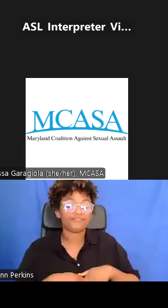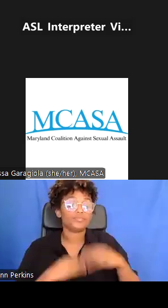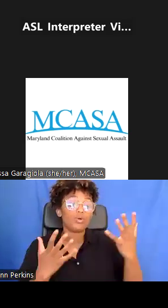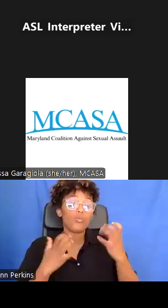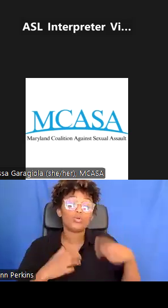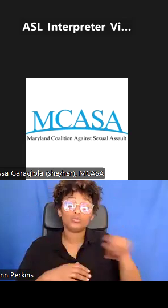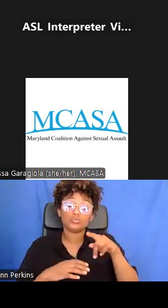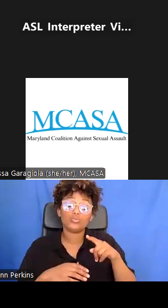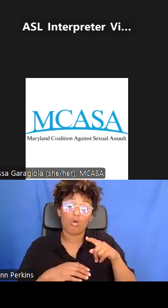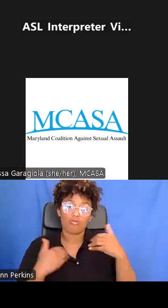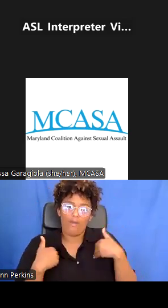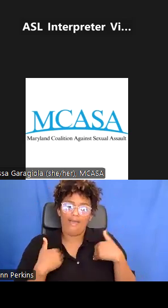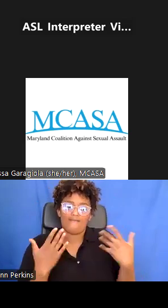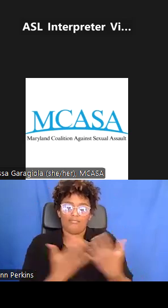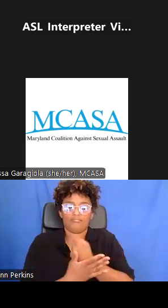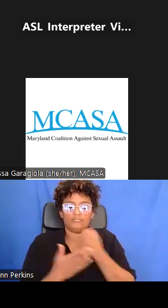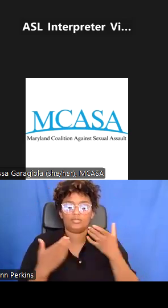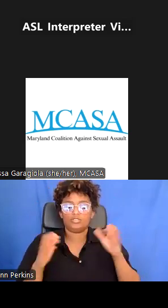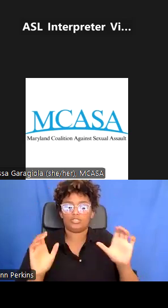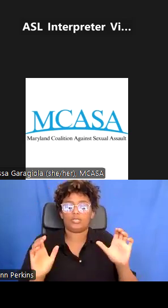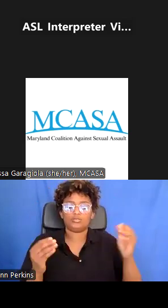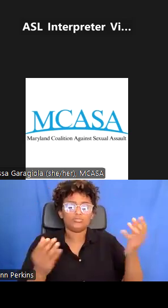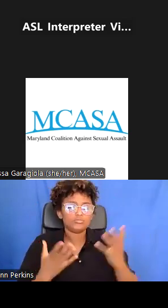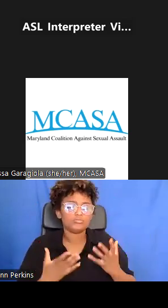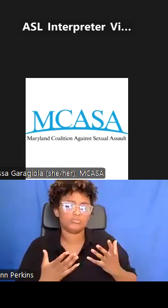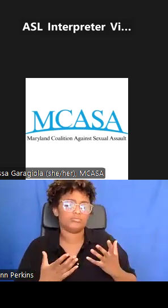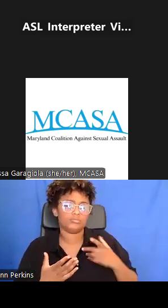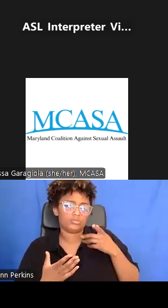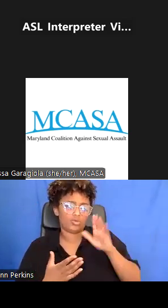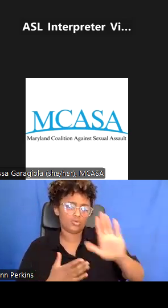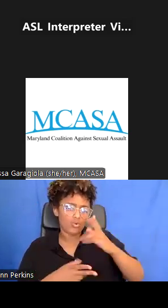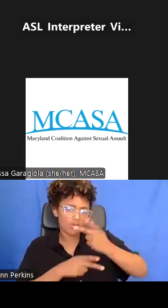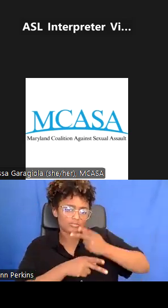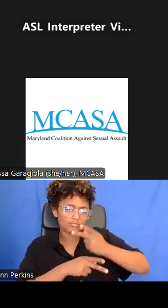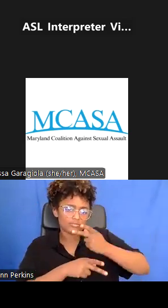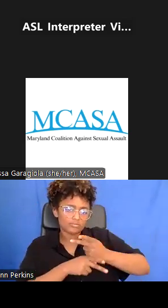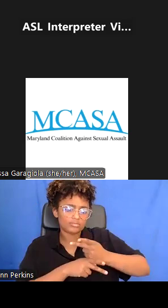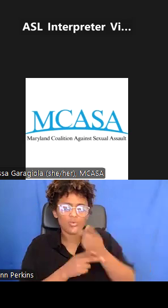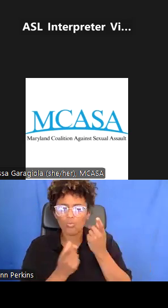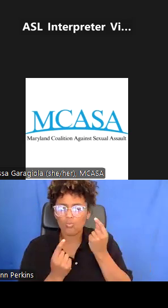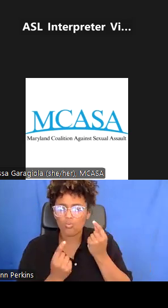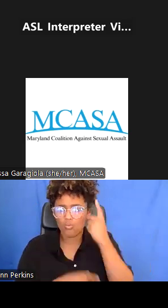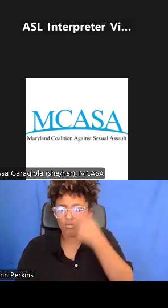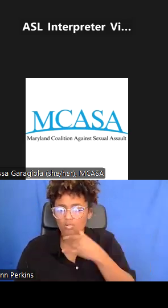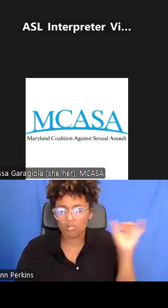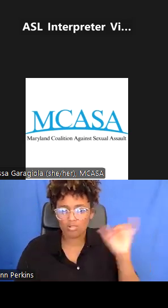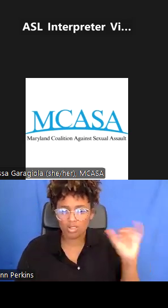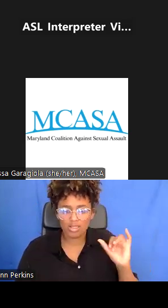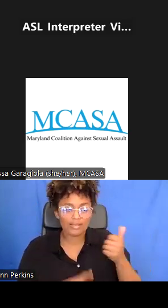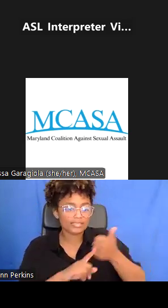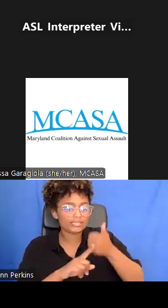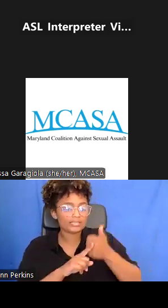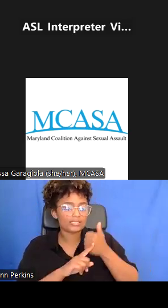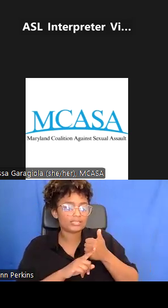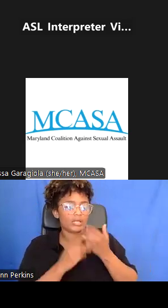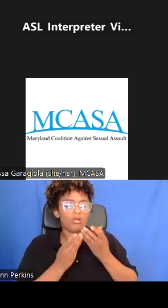us some examples of what you do for self-care, what you do for self-soothing. And again, this is to share at your own comfort